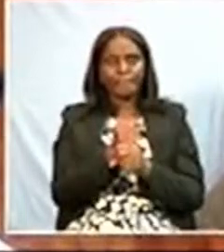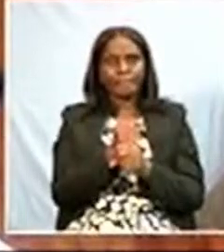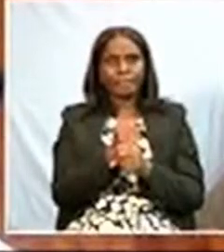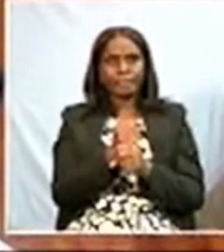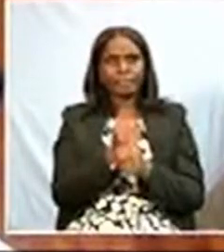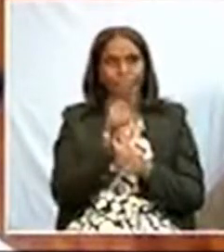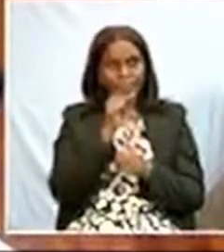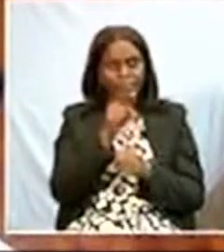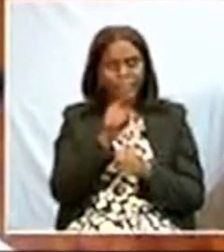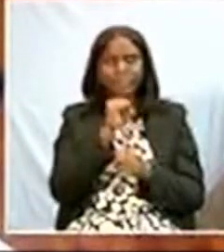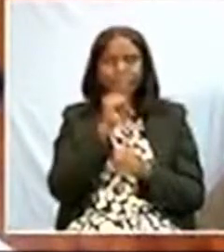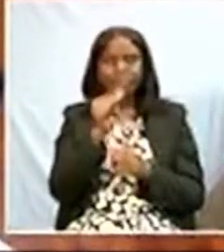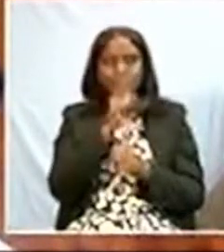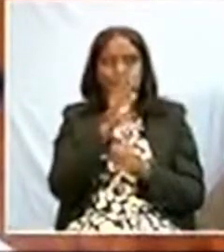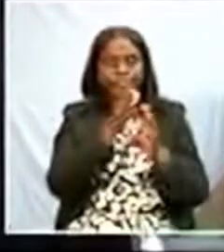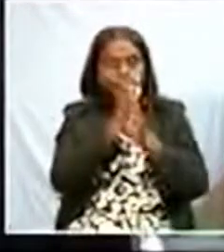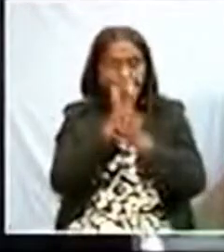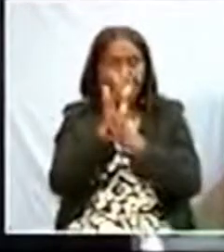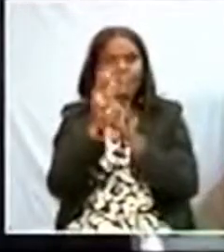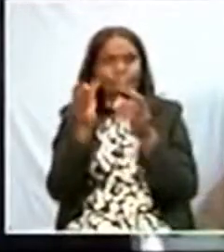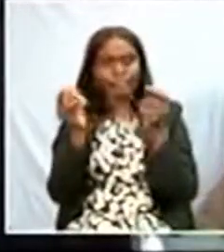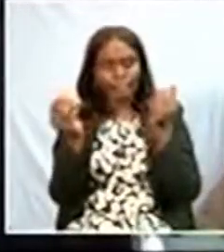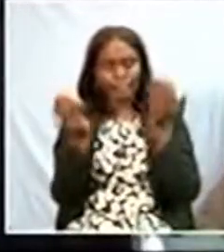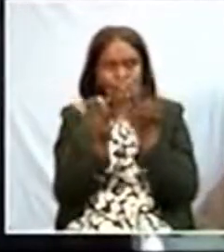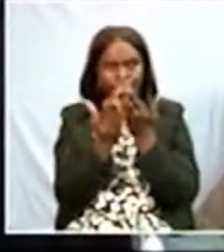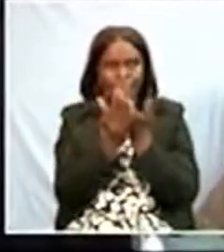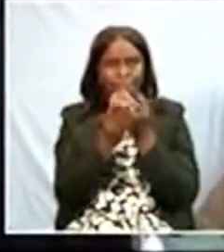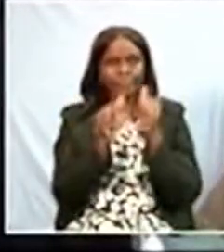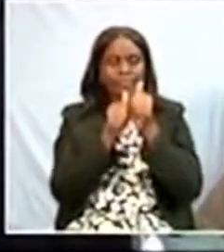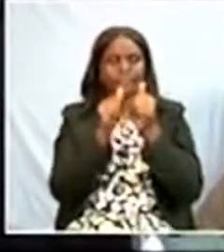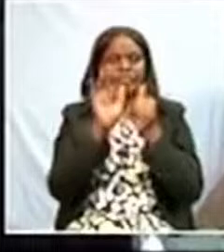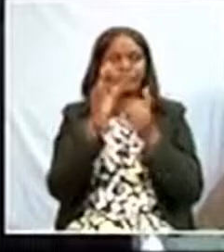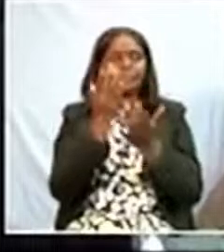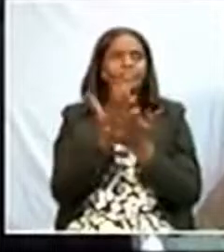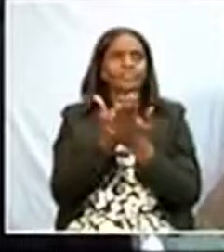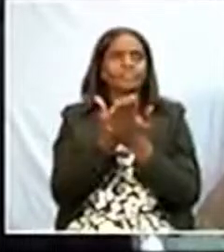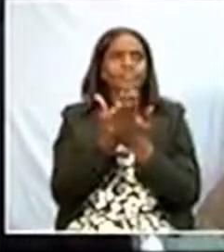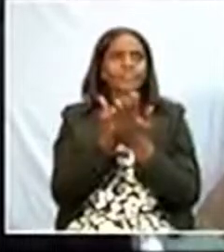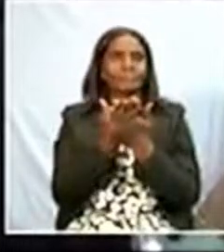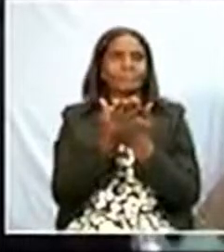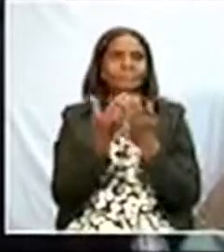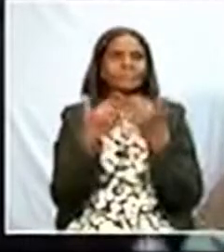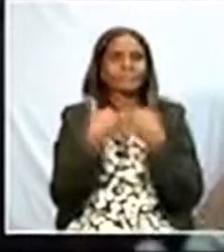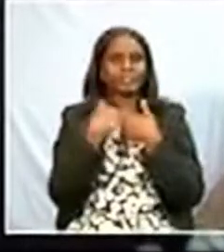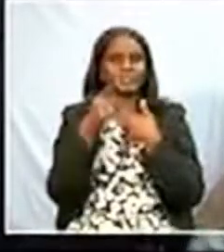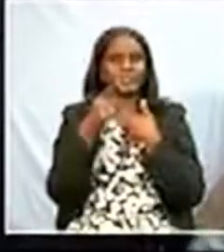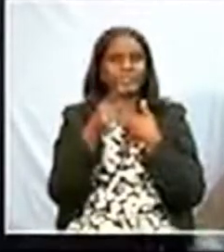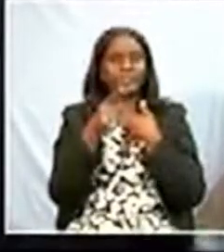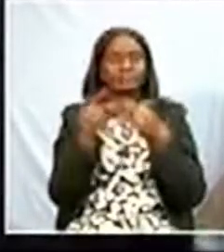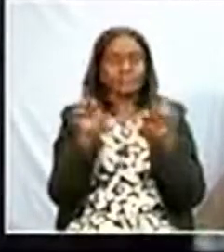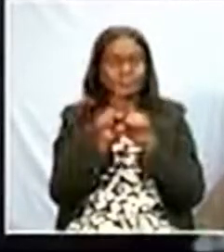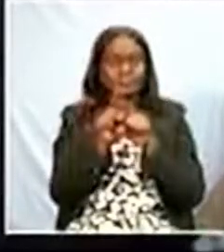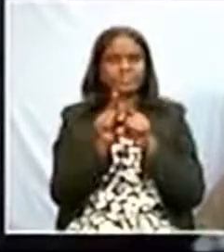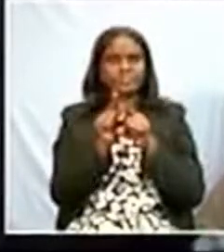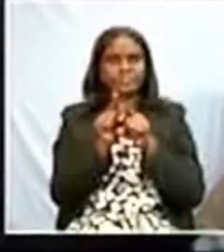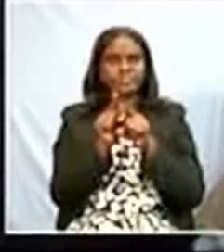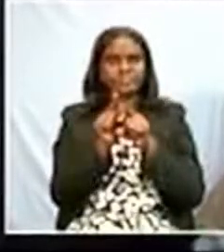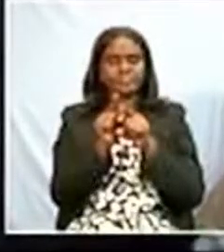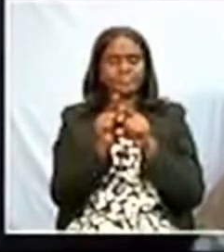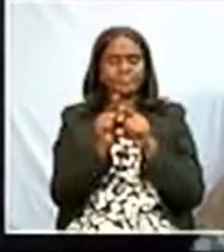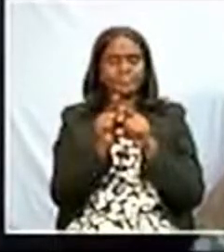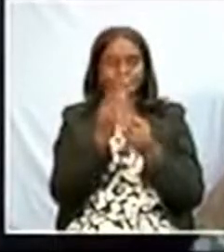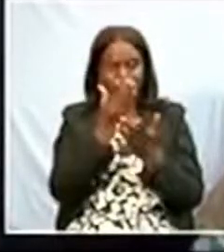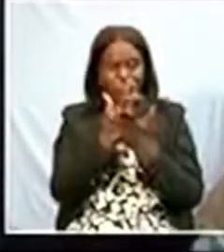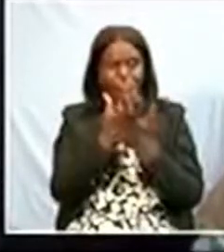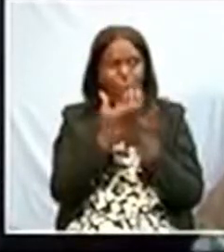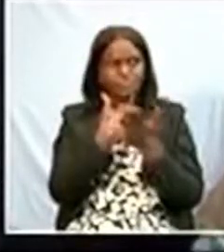Is it not tagged as per your request? So have you done the